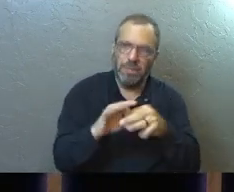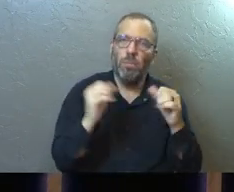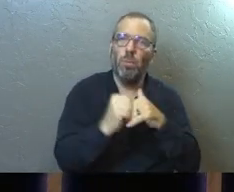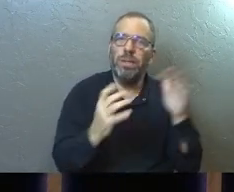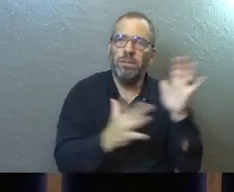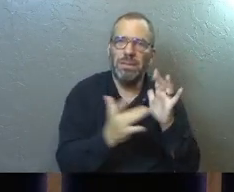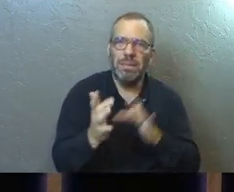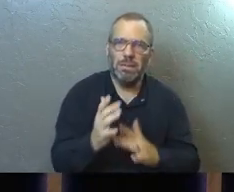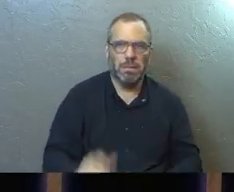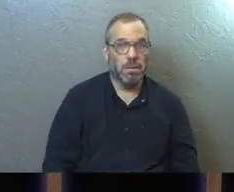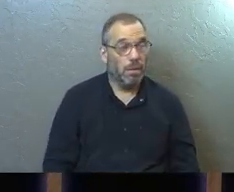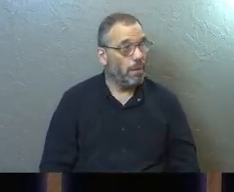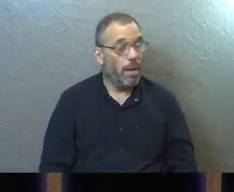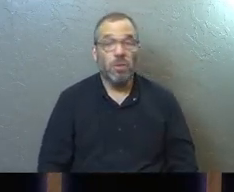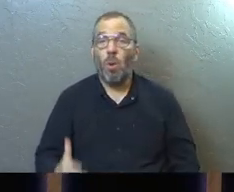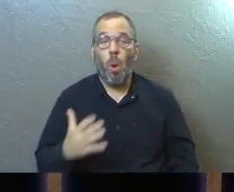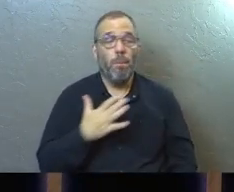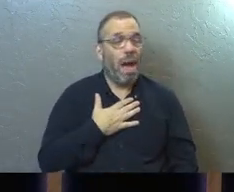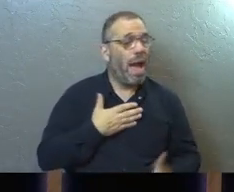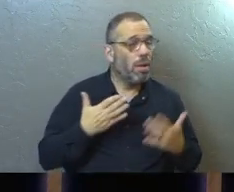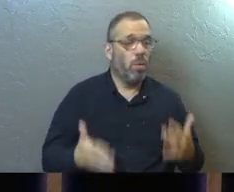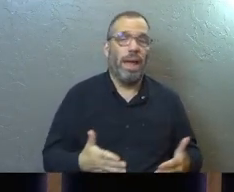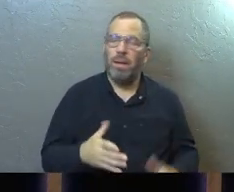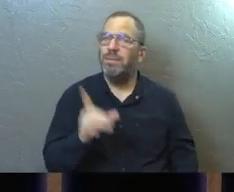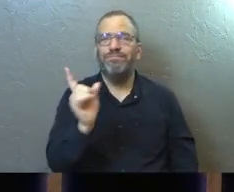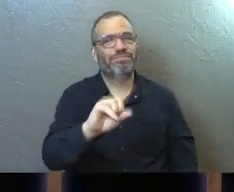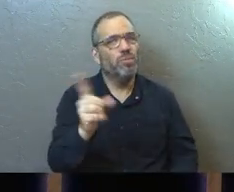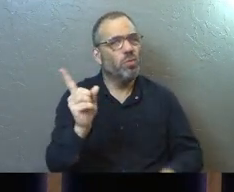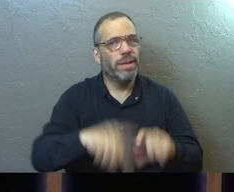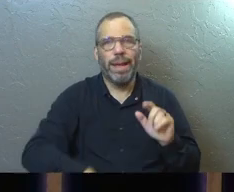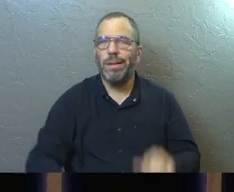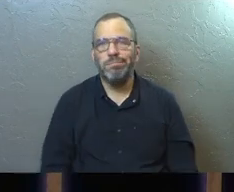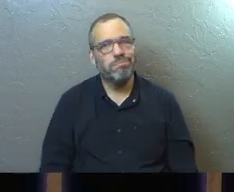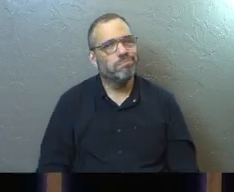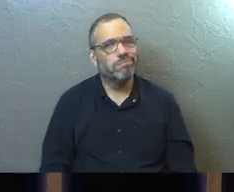relationship. Well, I want to spin it my way. You don't get to spin it your way.